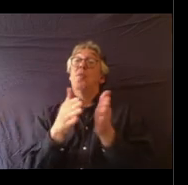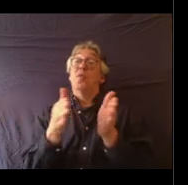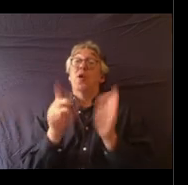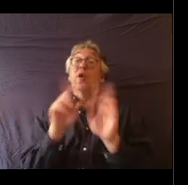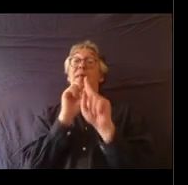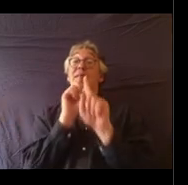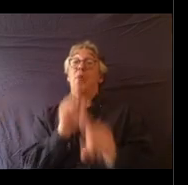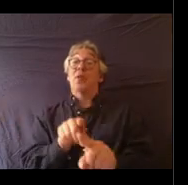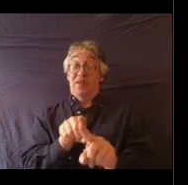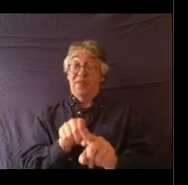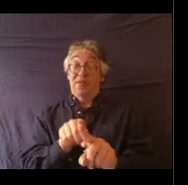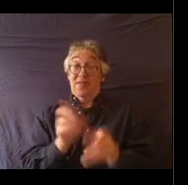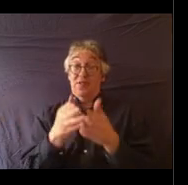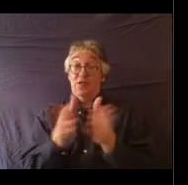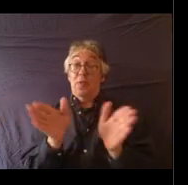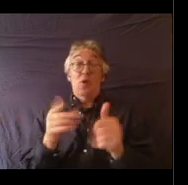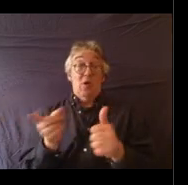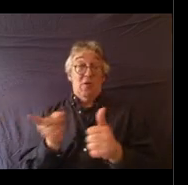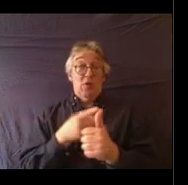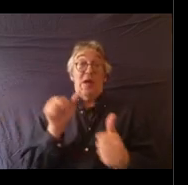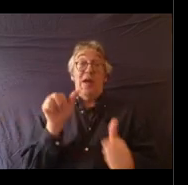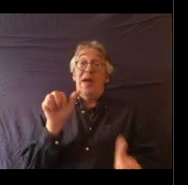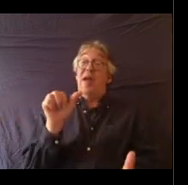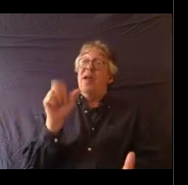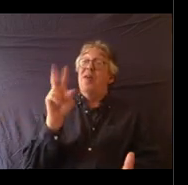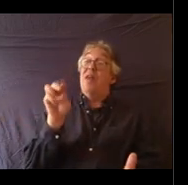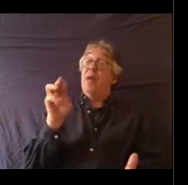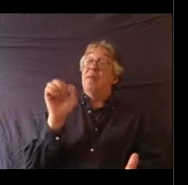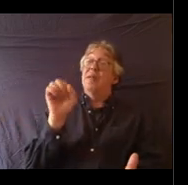is, how does the AVMSD affect